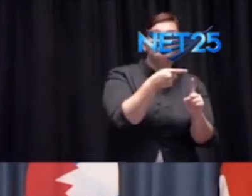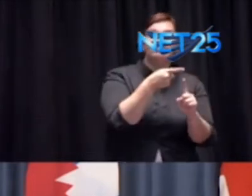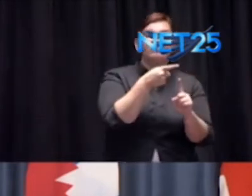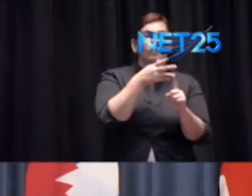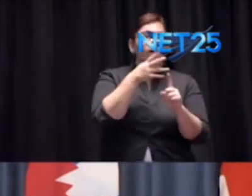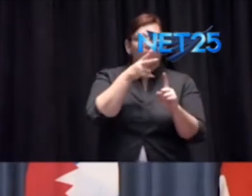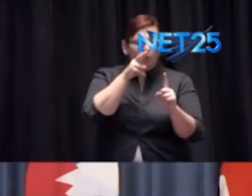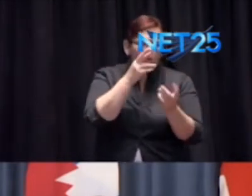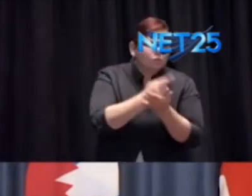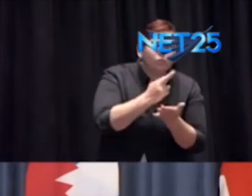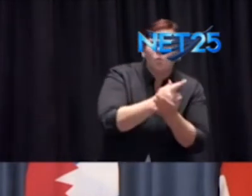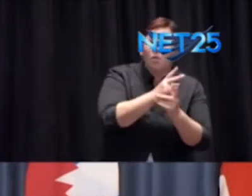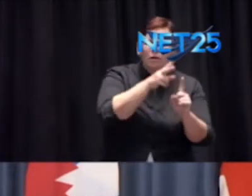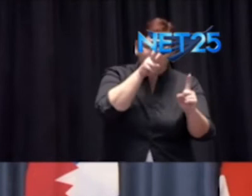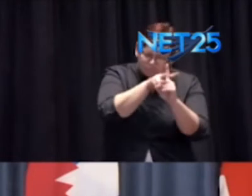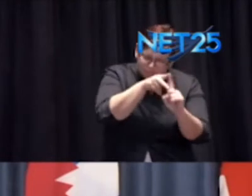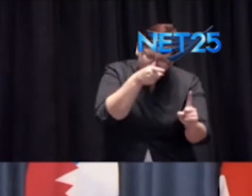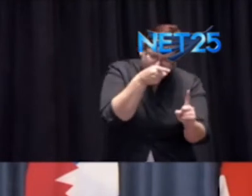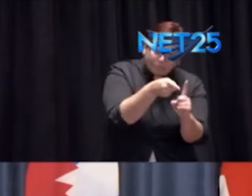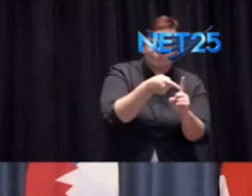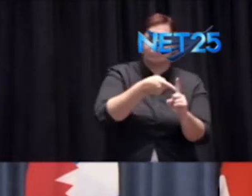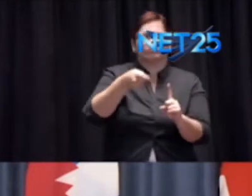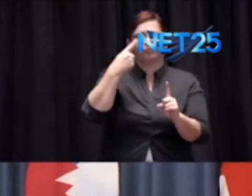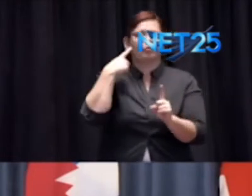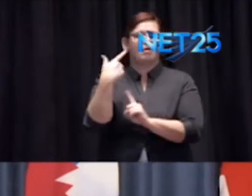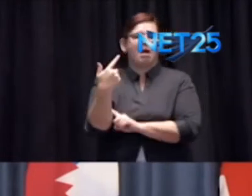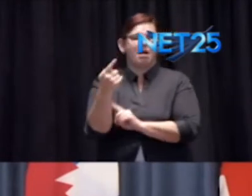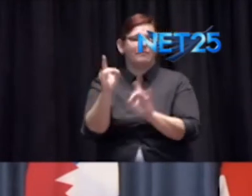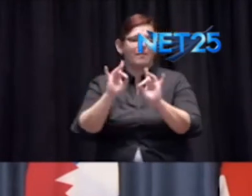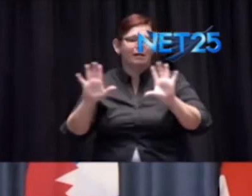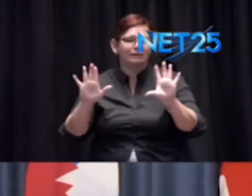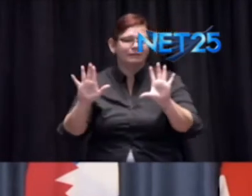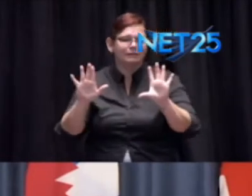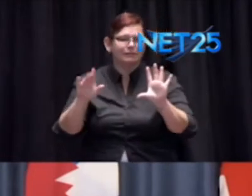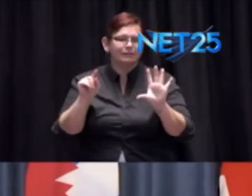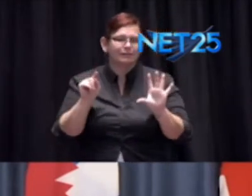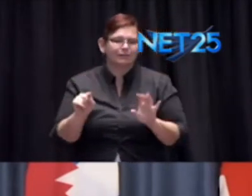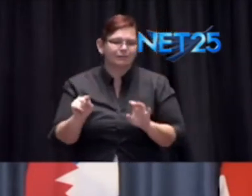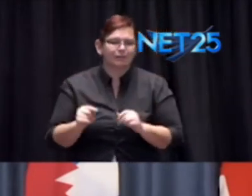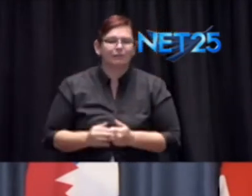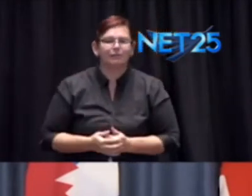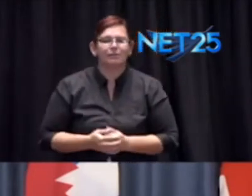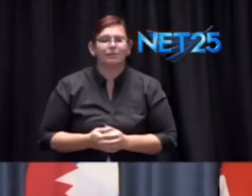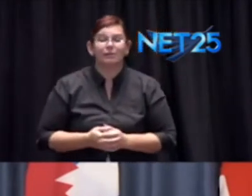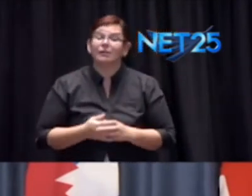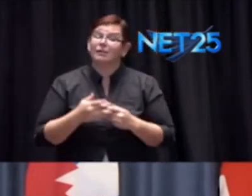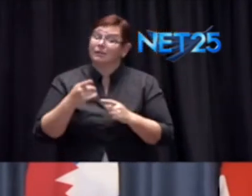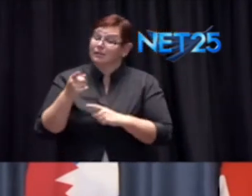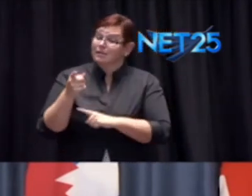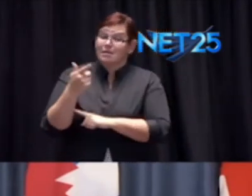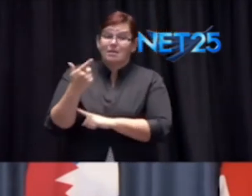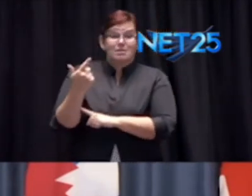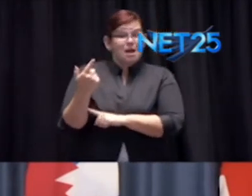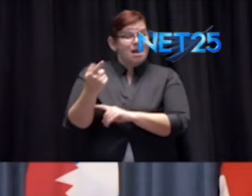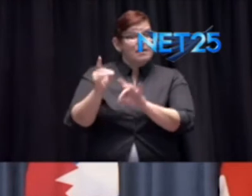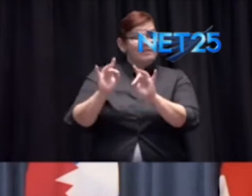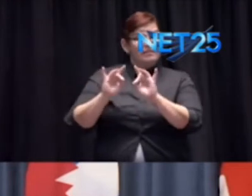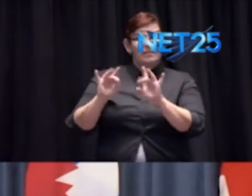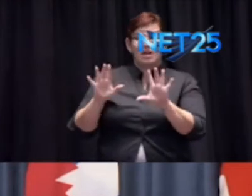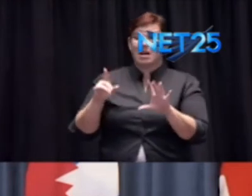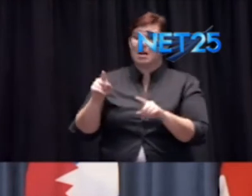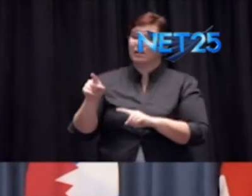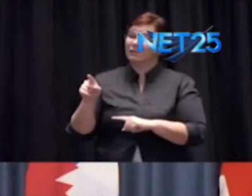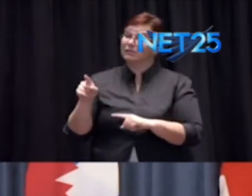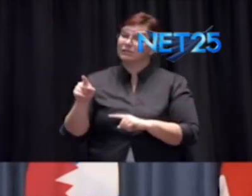and gangs and gun violence. A good portion of this gun activity is, in fact, gang-related, and is also related,